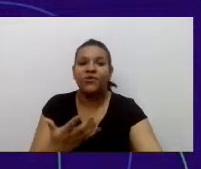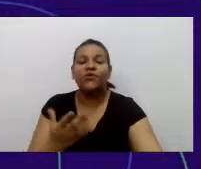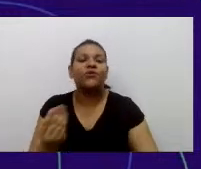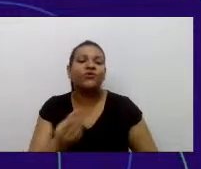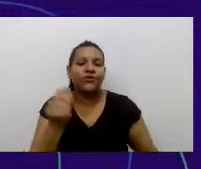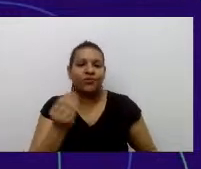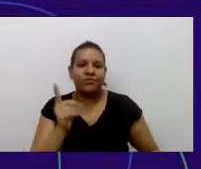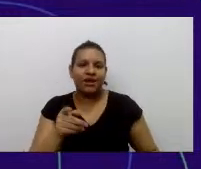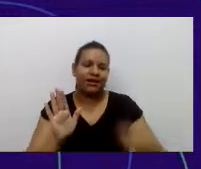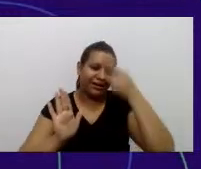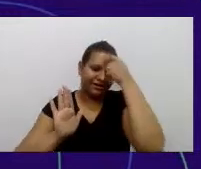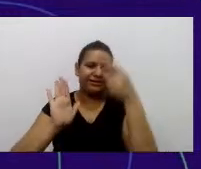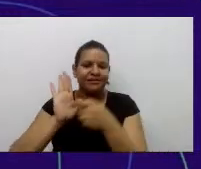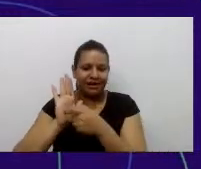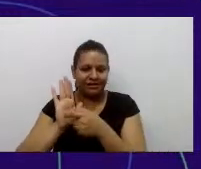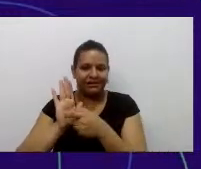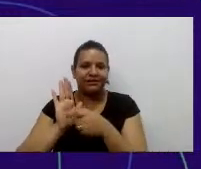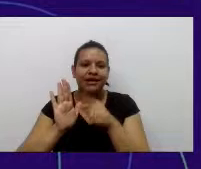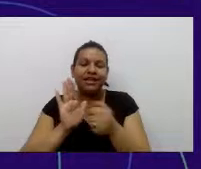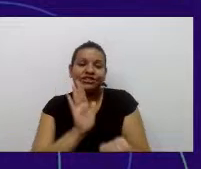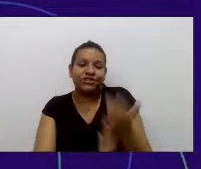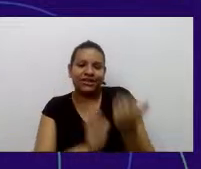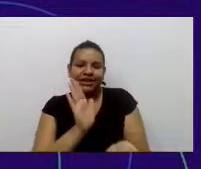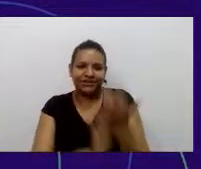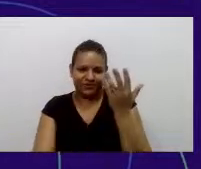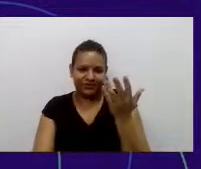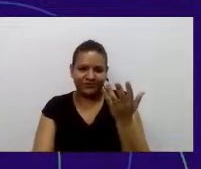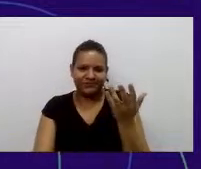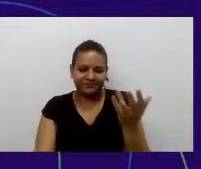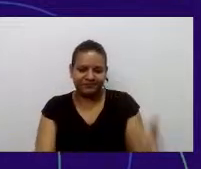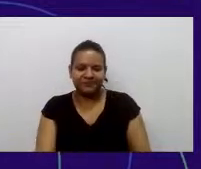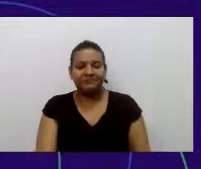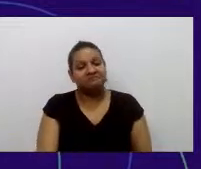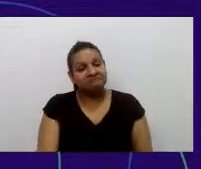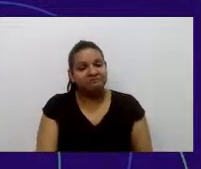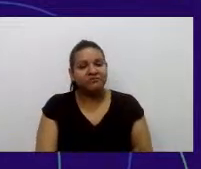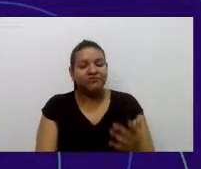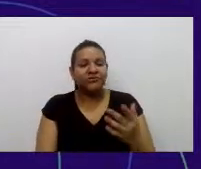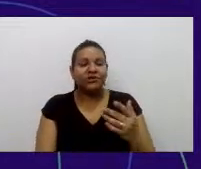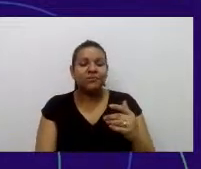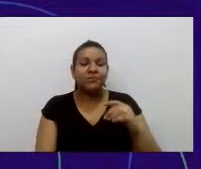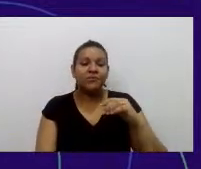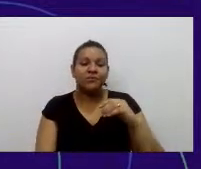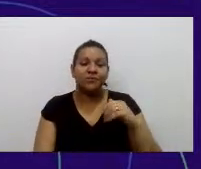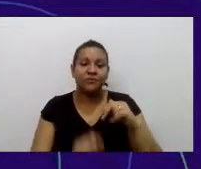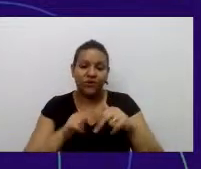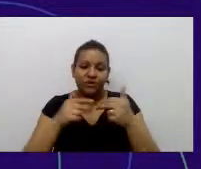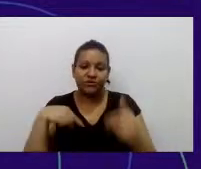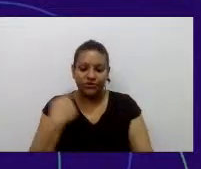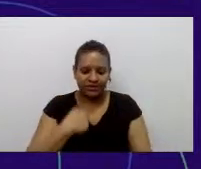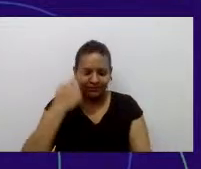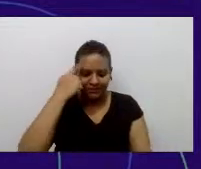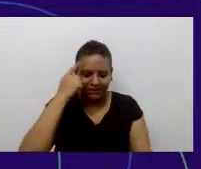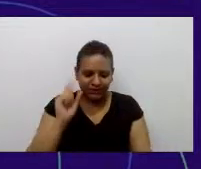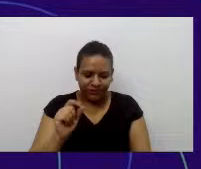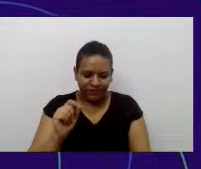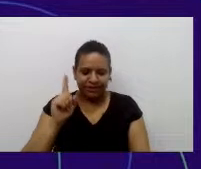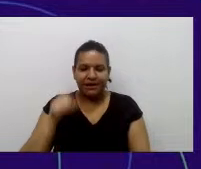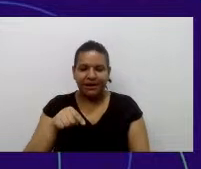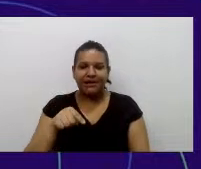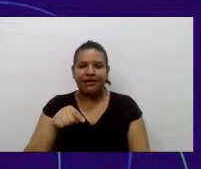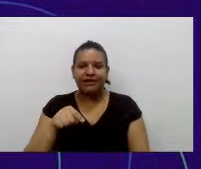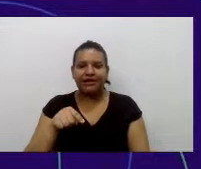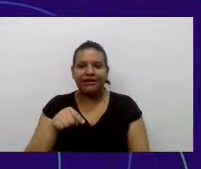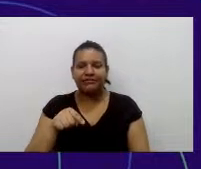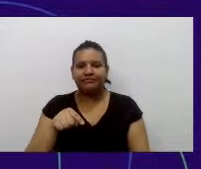So I think the question that we want to ask is AI technology a friend or a foe? What do you think,